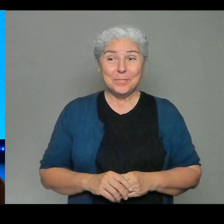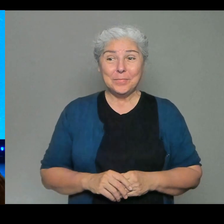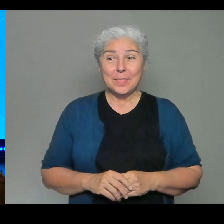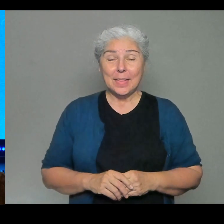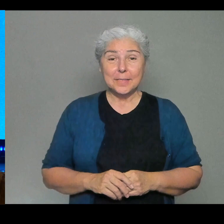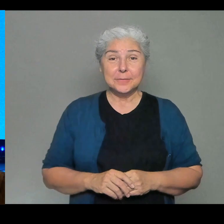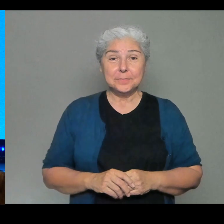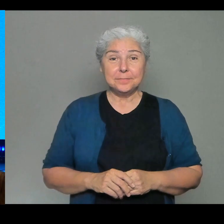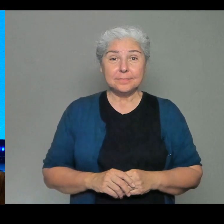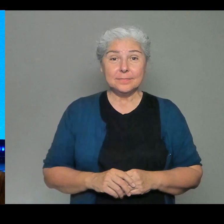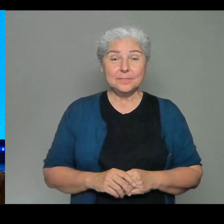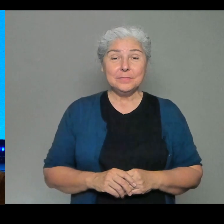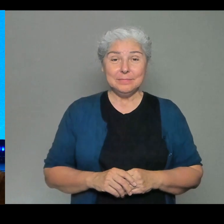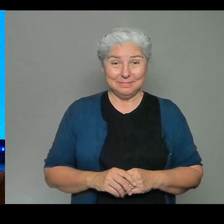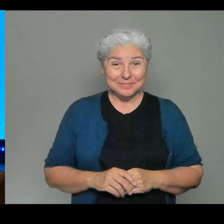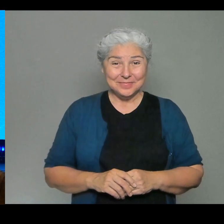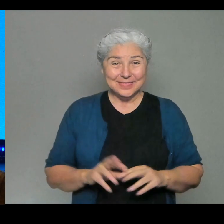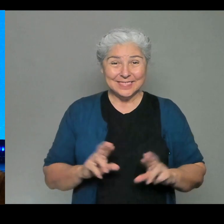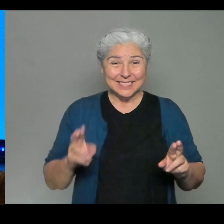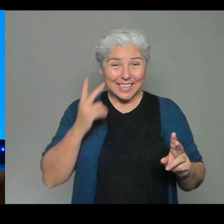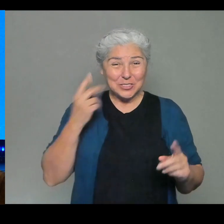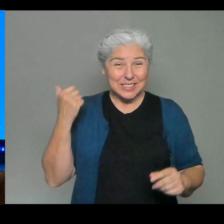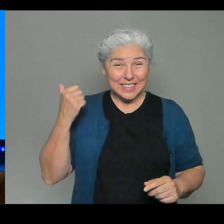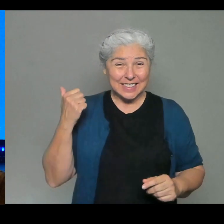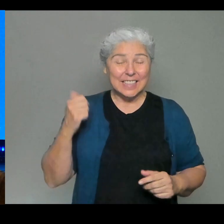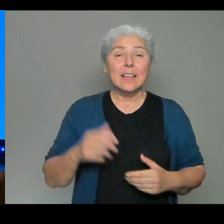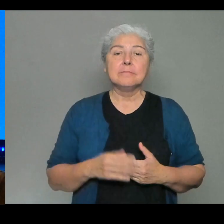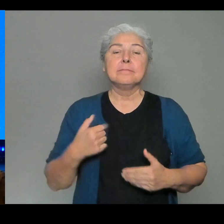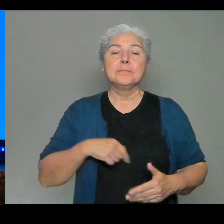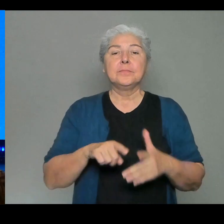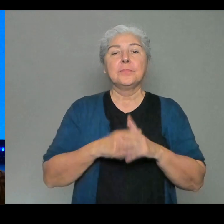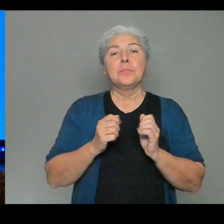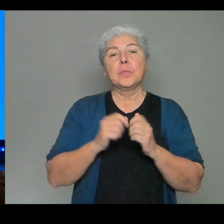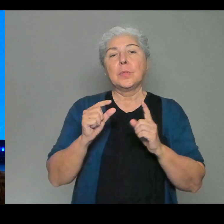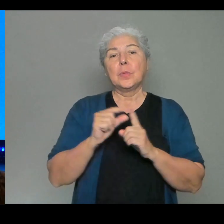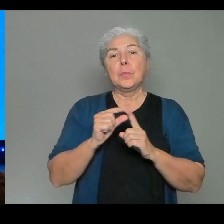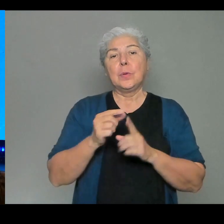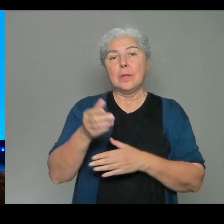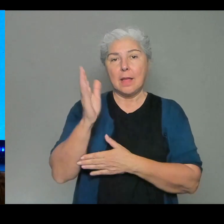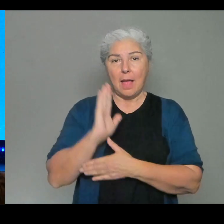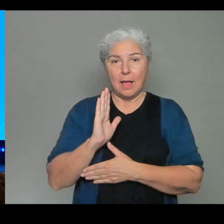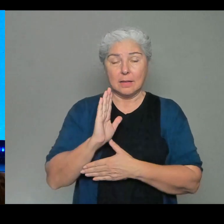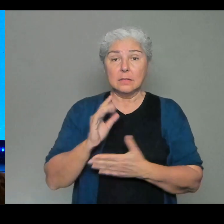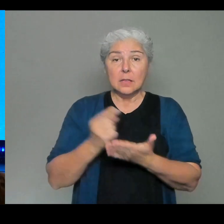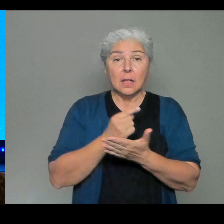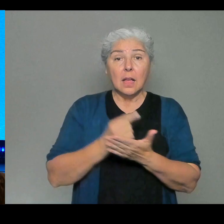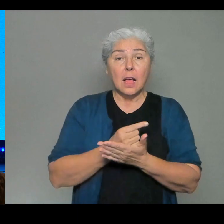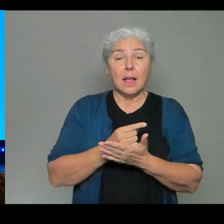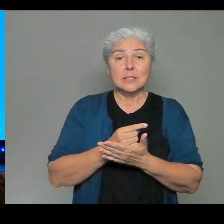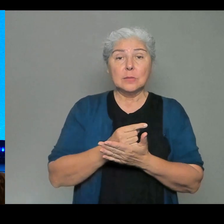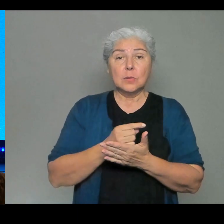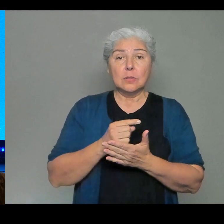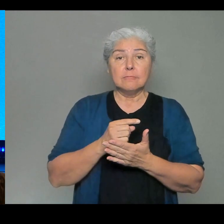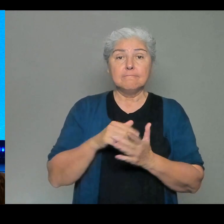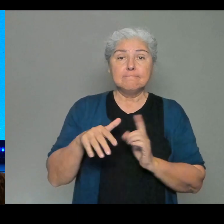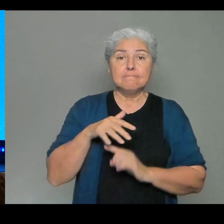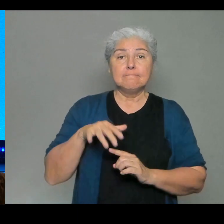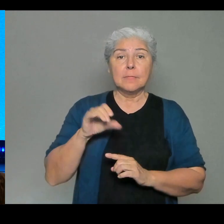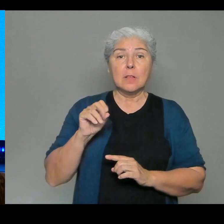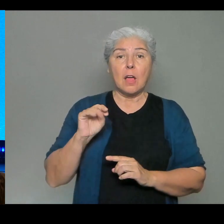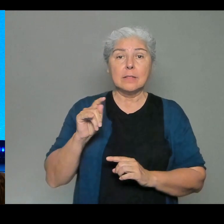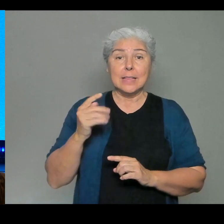Here we go. Can we get it here? There we go. Everyone see that? We're going to start with the word God, okay? This is the